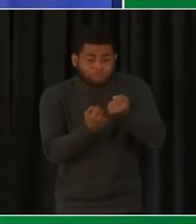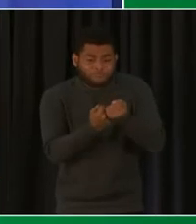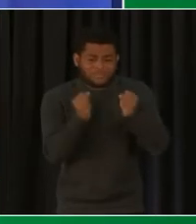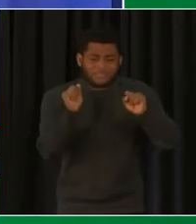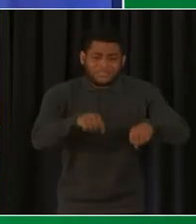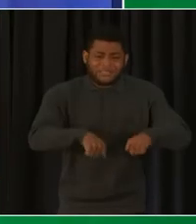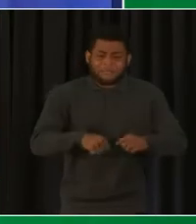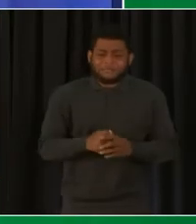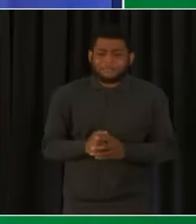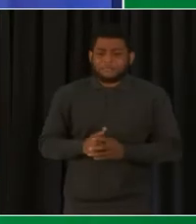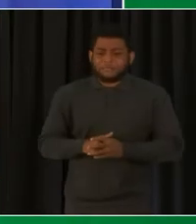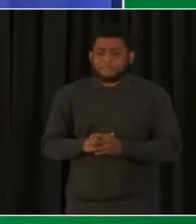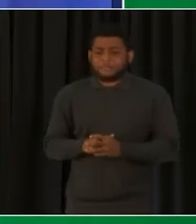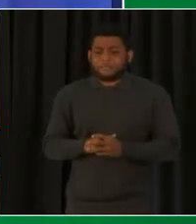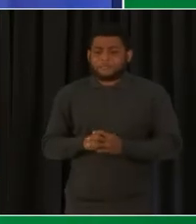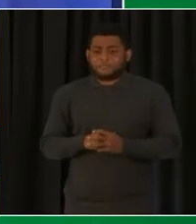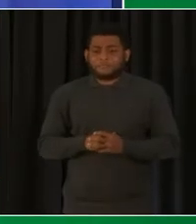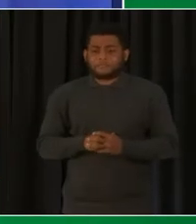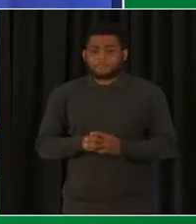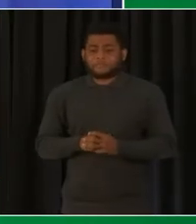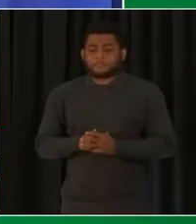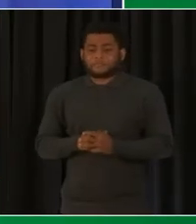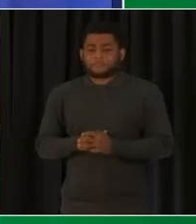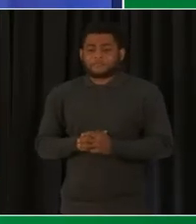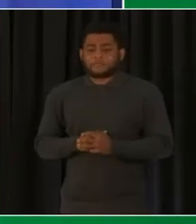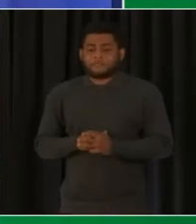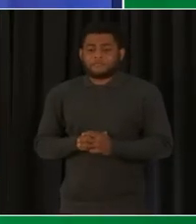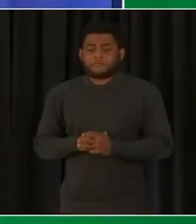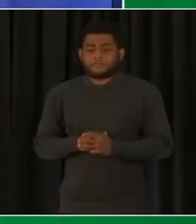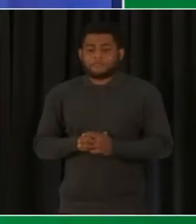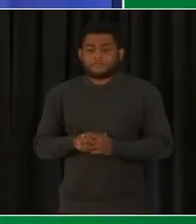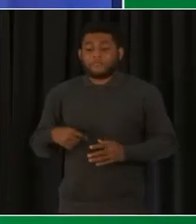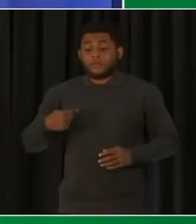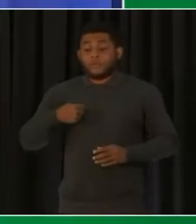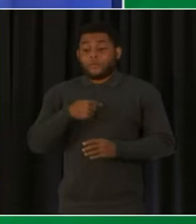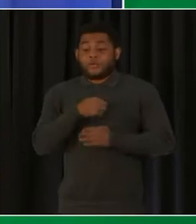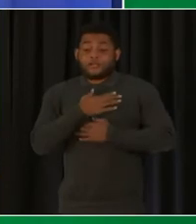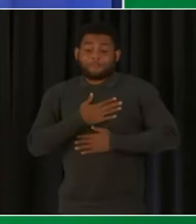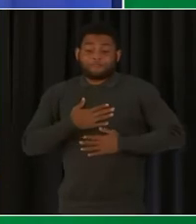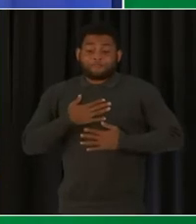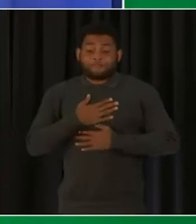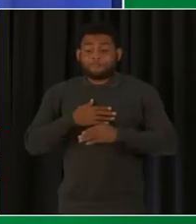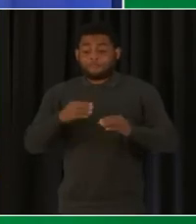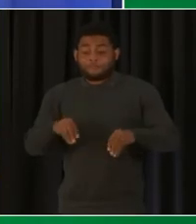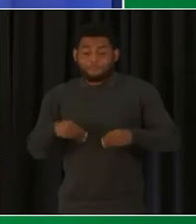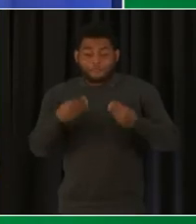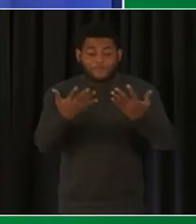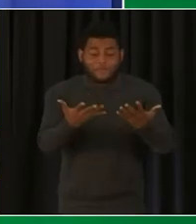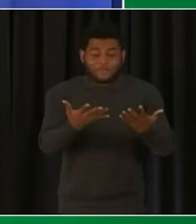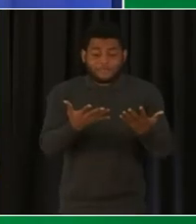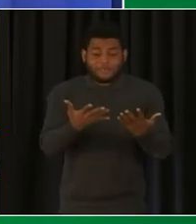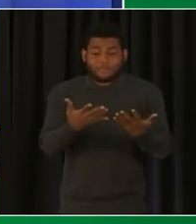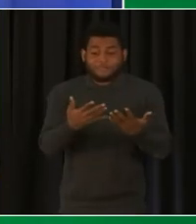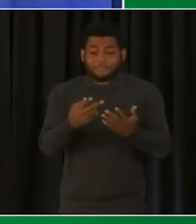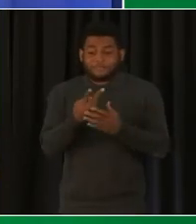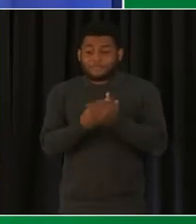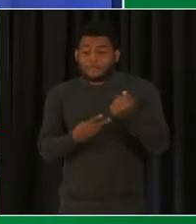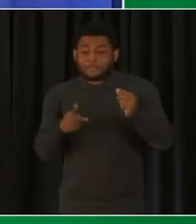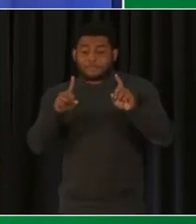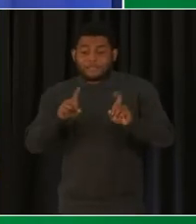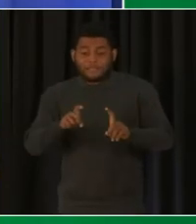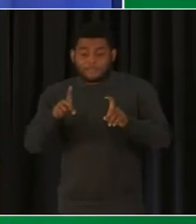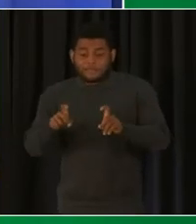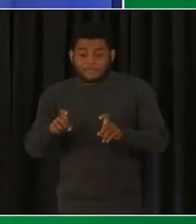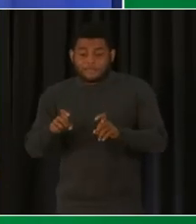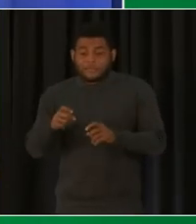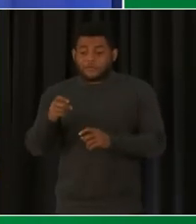on symptomatic testing, and we're really pleased to be able to offer on-site symptomatic testing to any individual